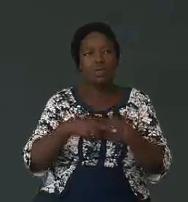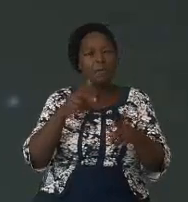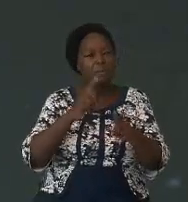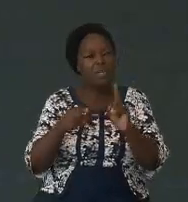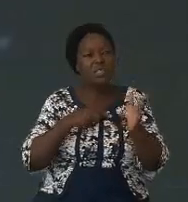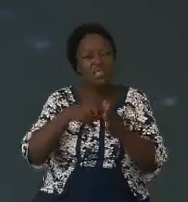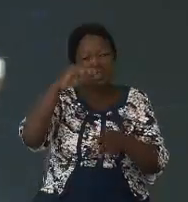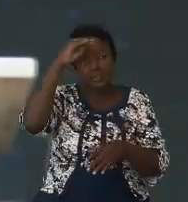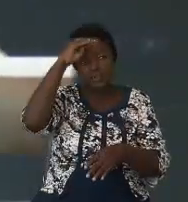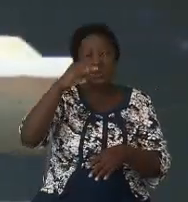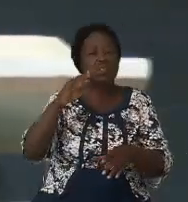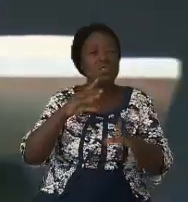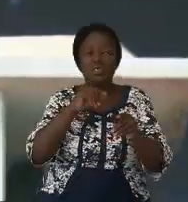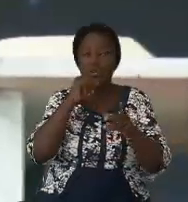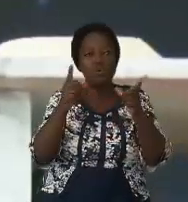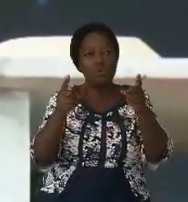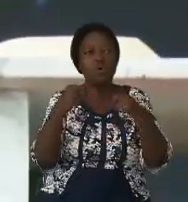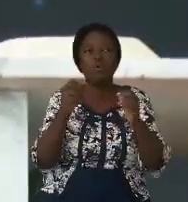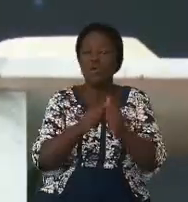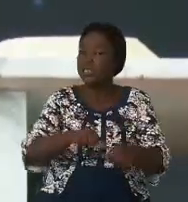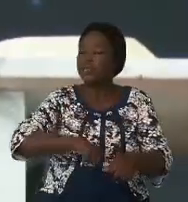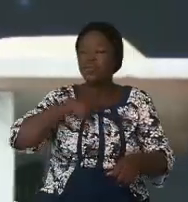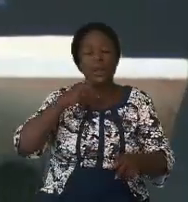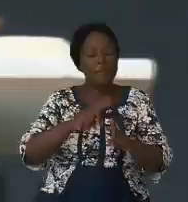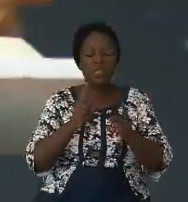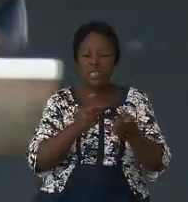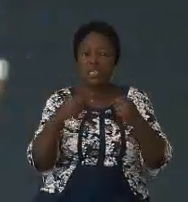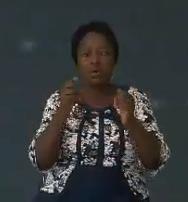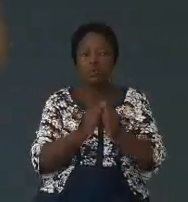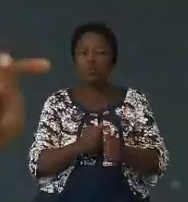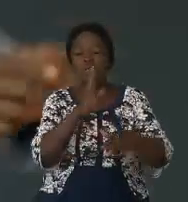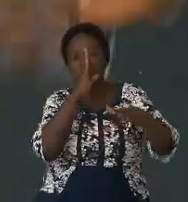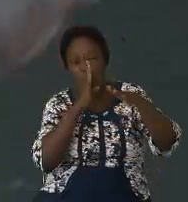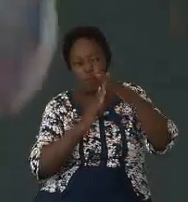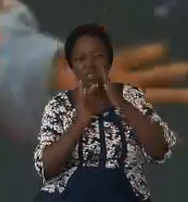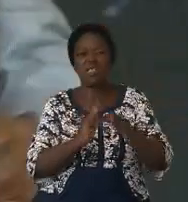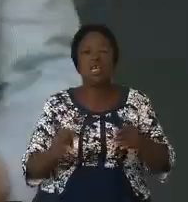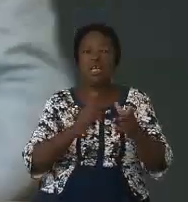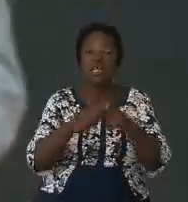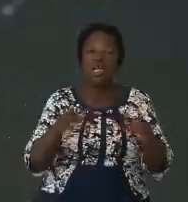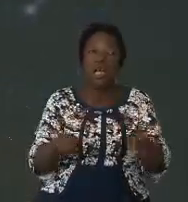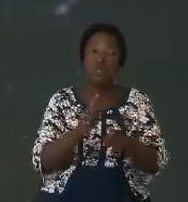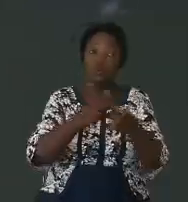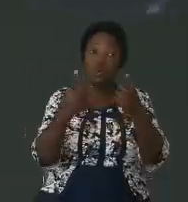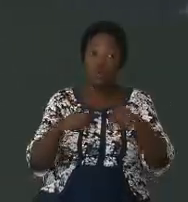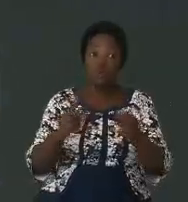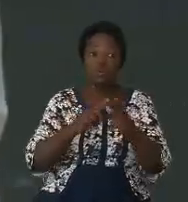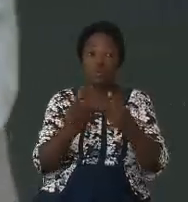He didn't come with pride. He came with penitence. And